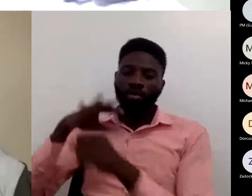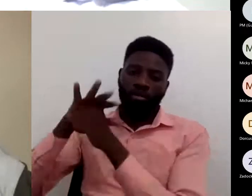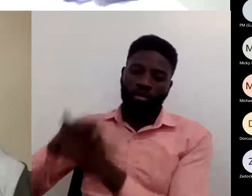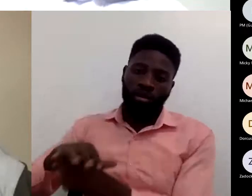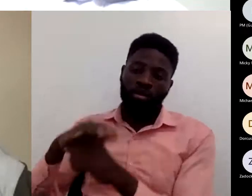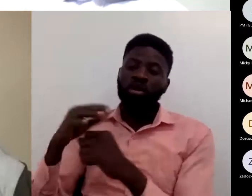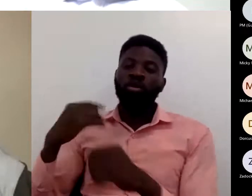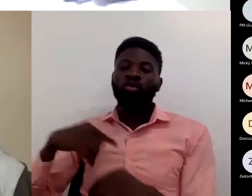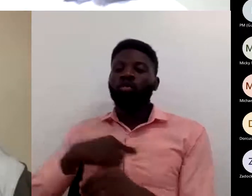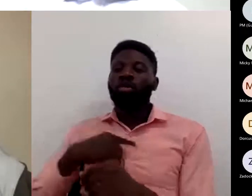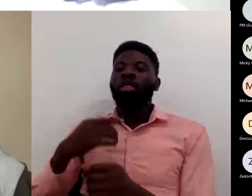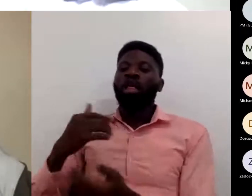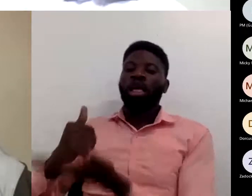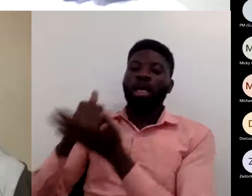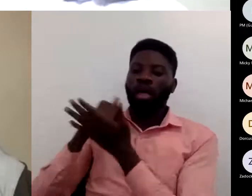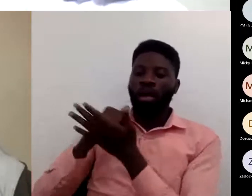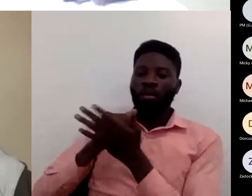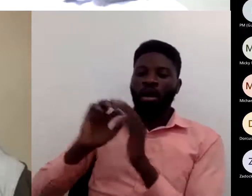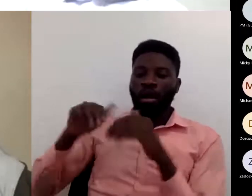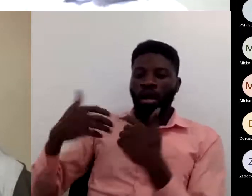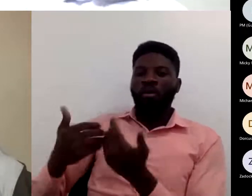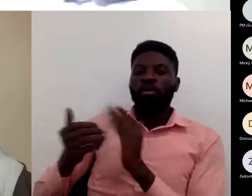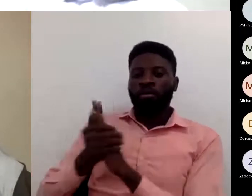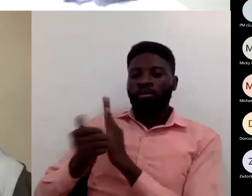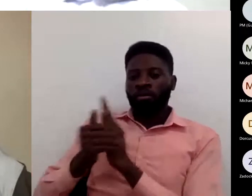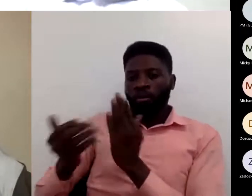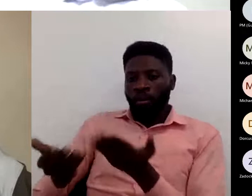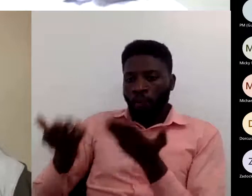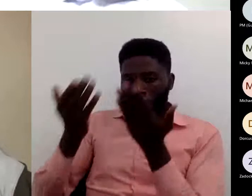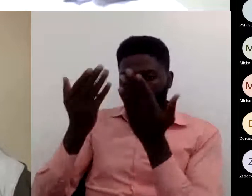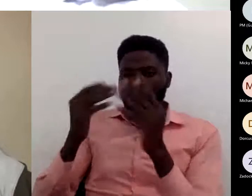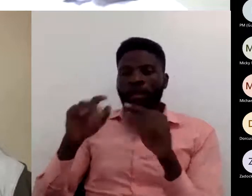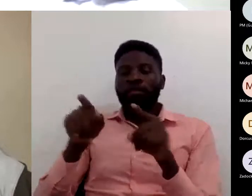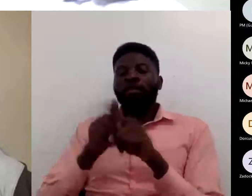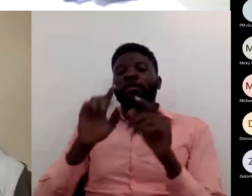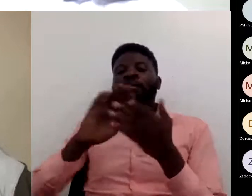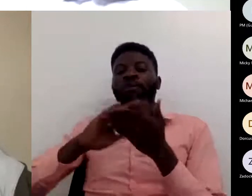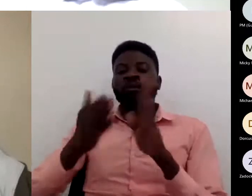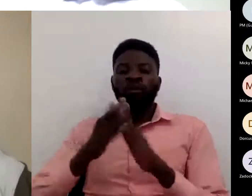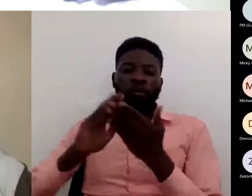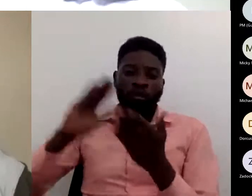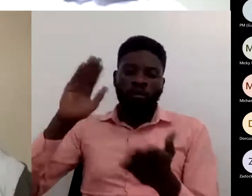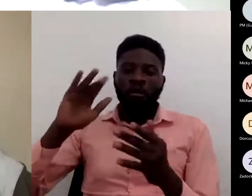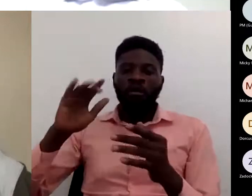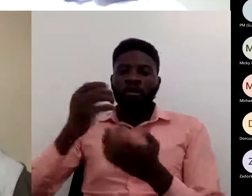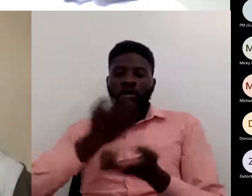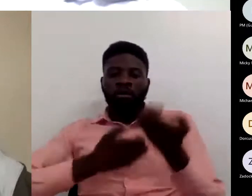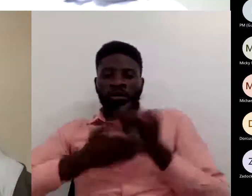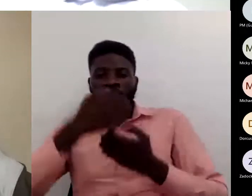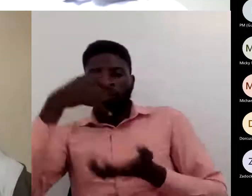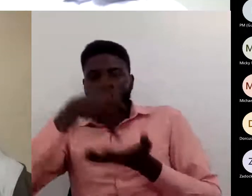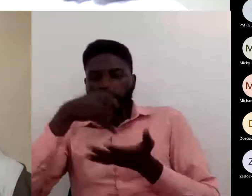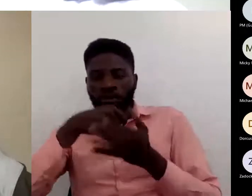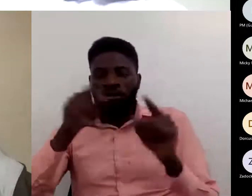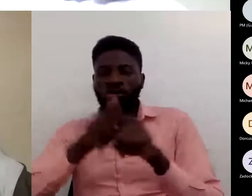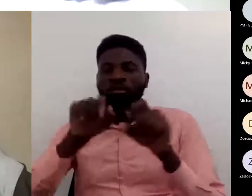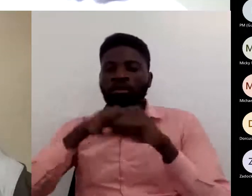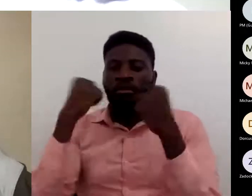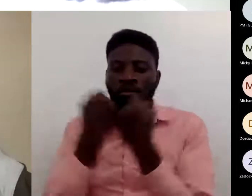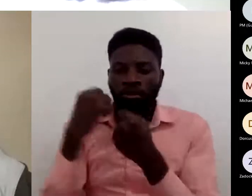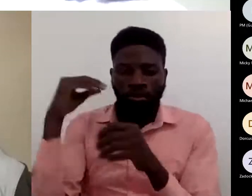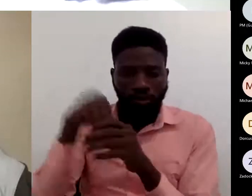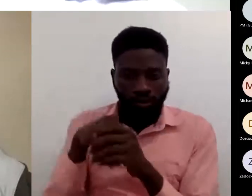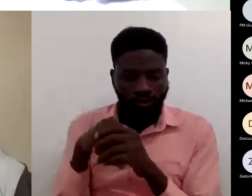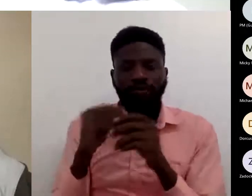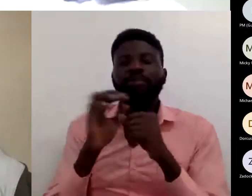we help them build their skills and become more included in the economy and in the society? So in a